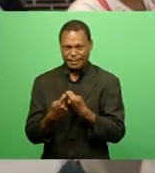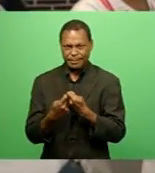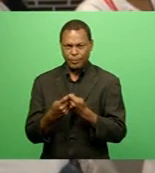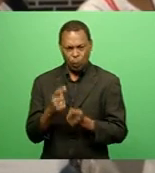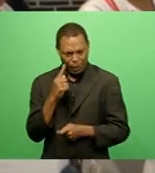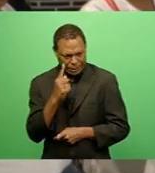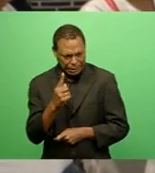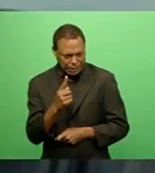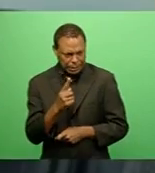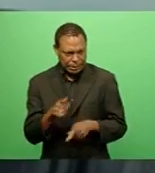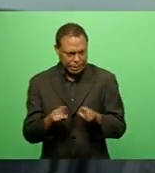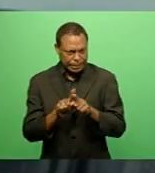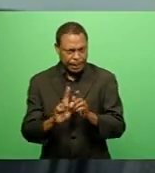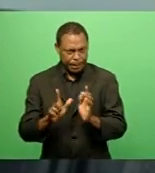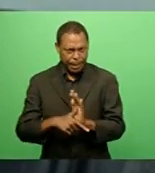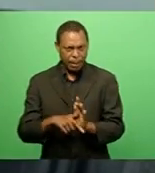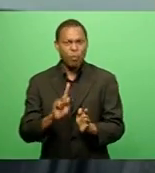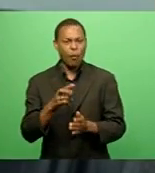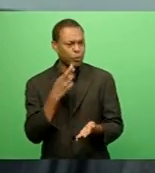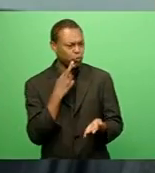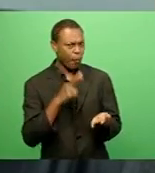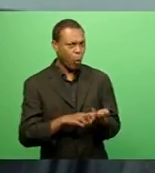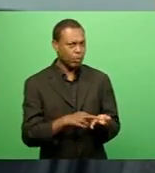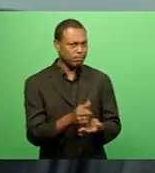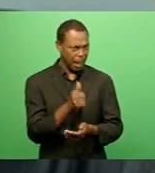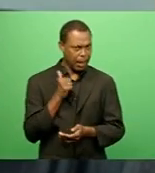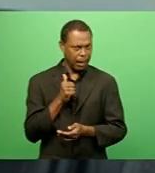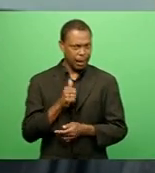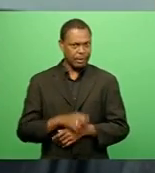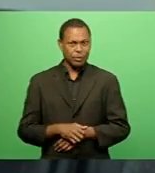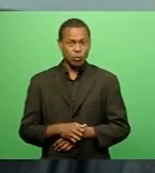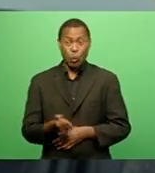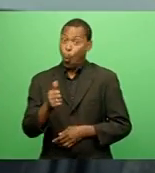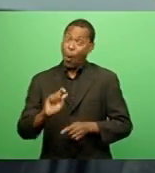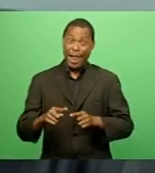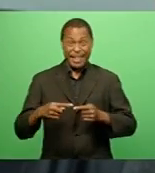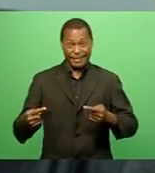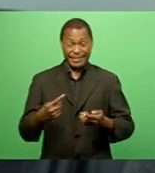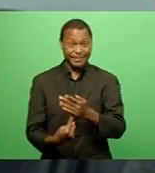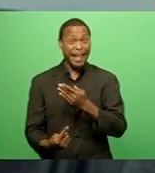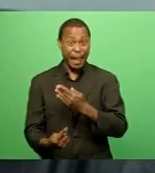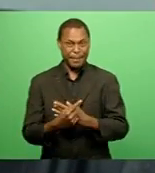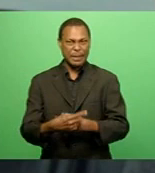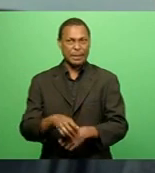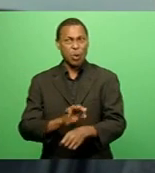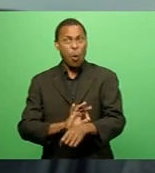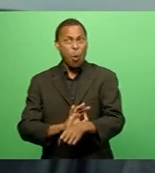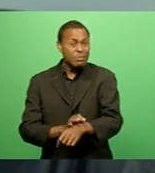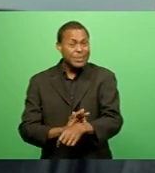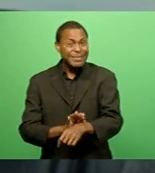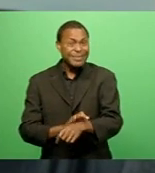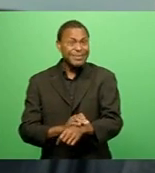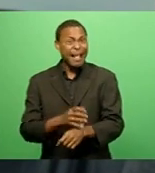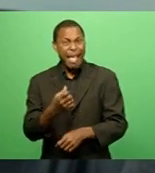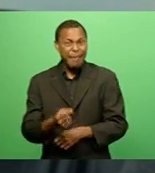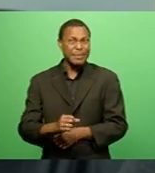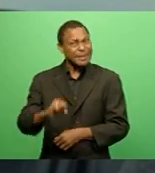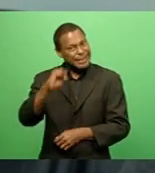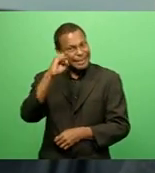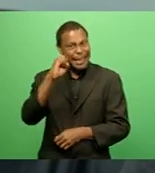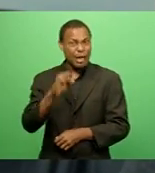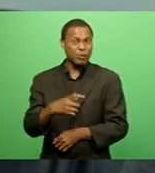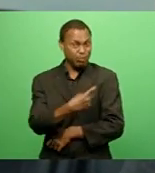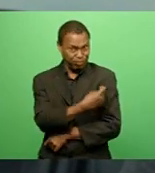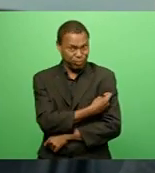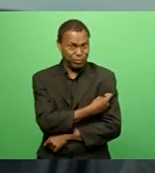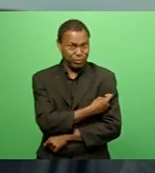report immediately back to us. And if there's anything that's extreme, for example, any hospitalization secondary to the vaccines, any